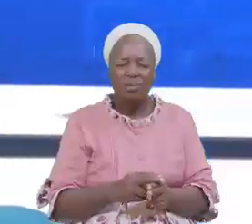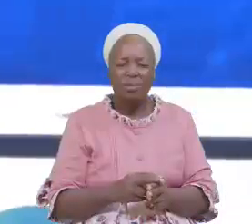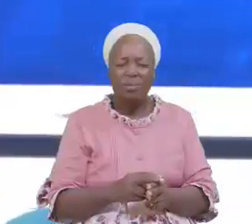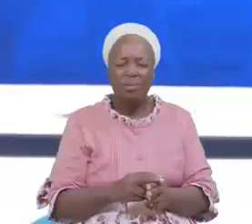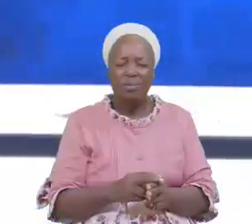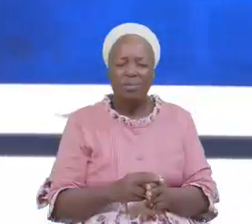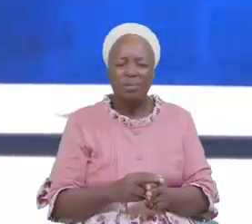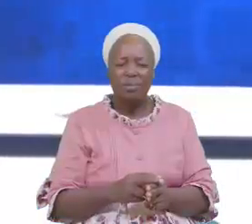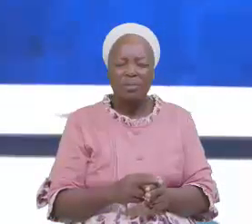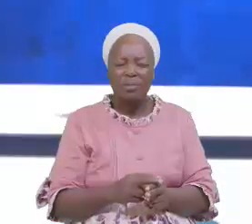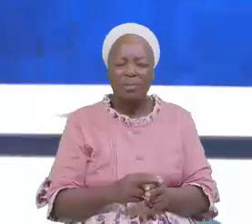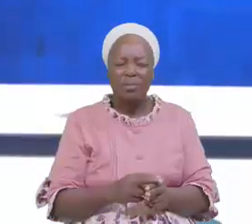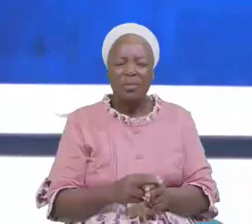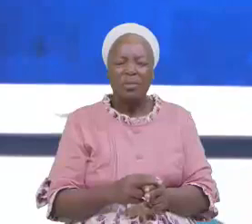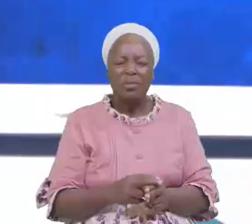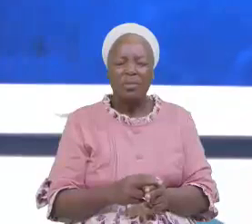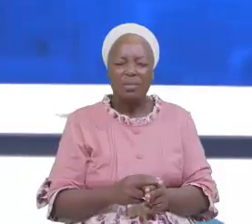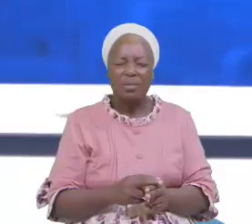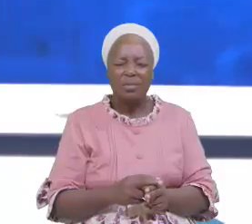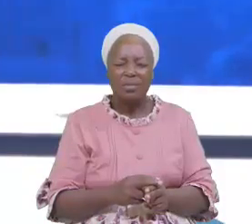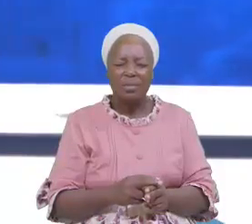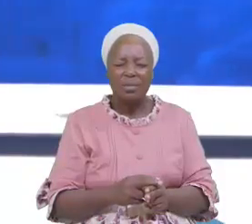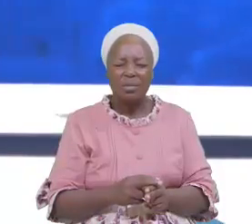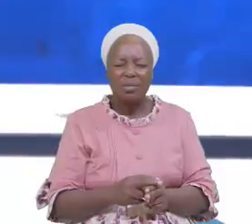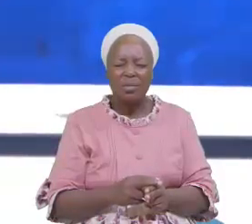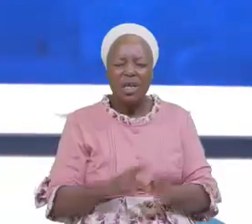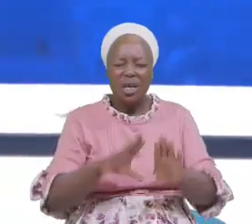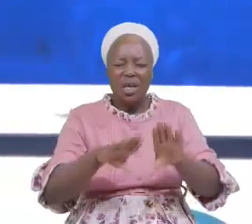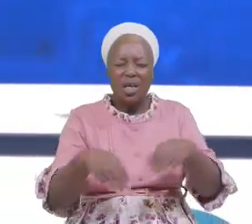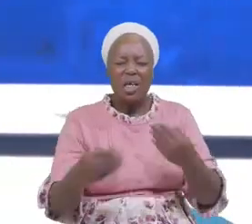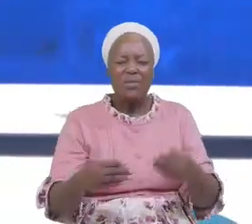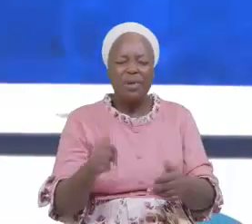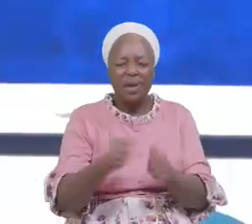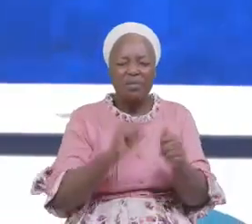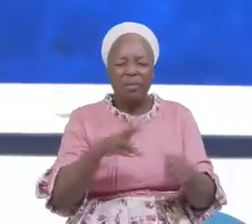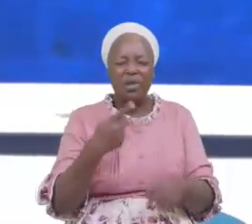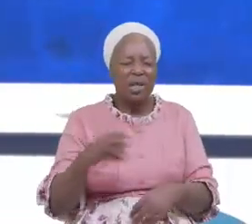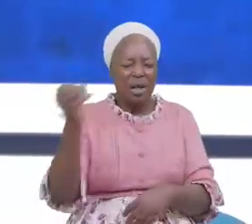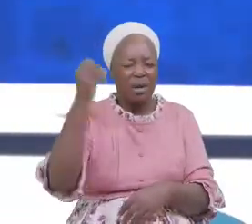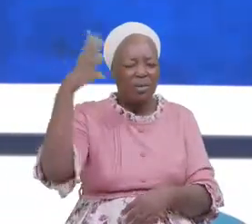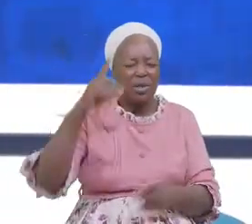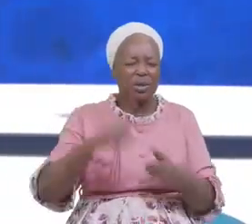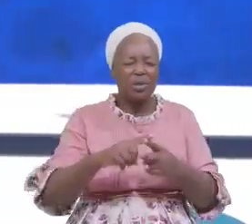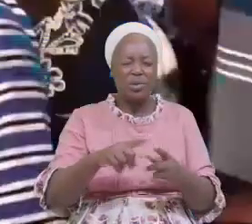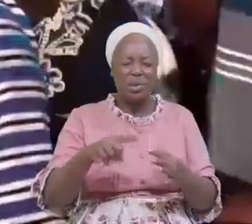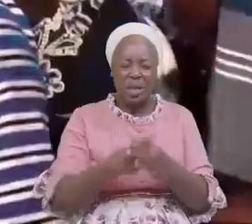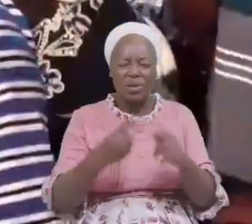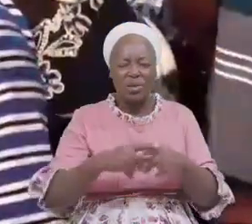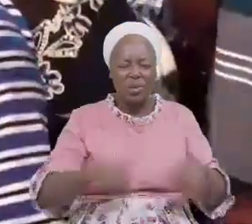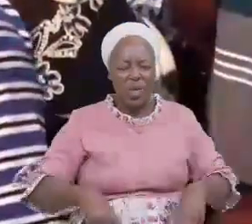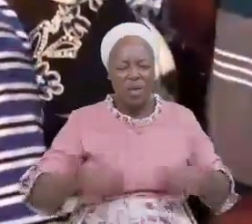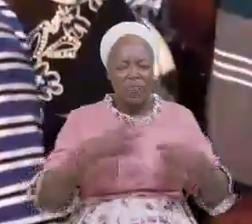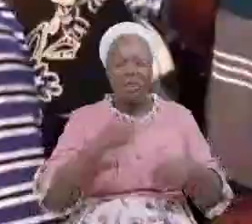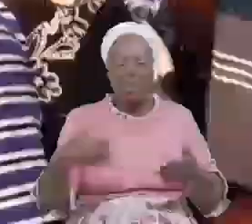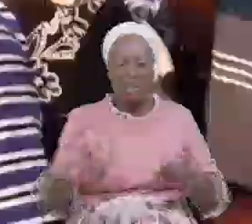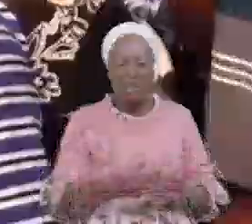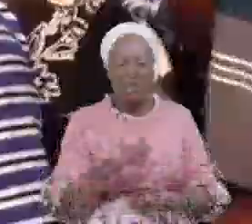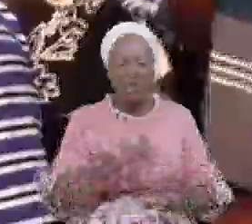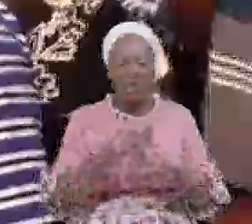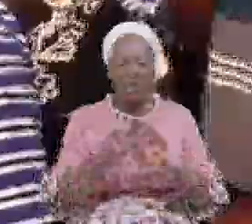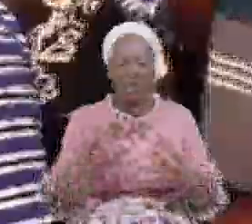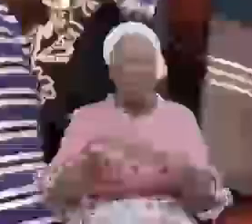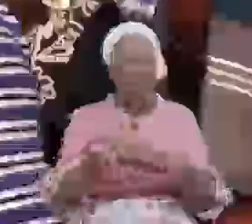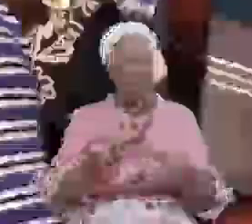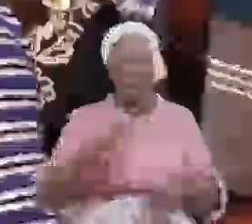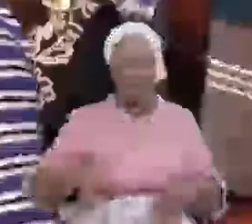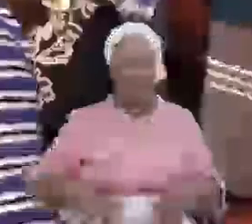Grant everyone the grace to begin to live as new creatures in Christ.